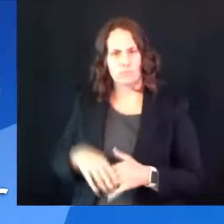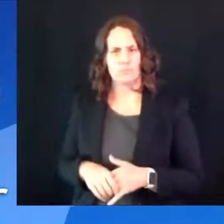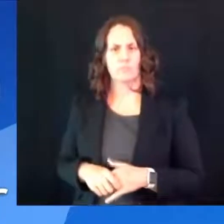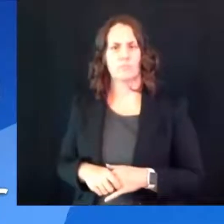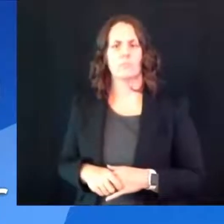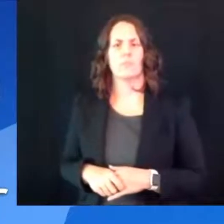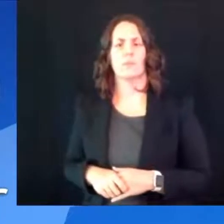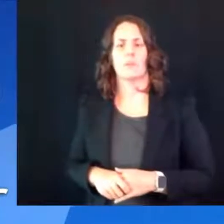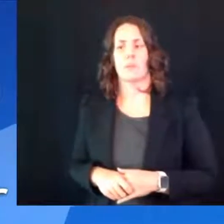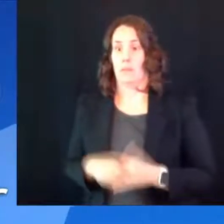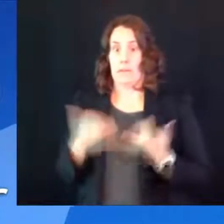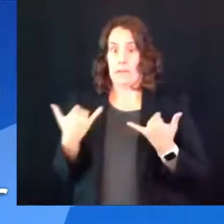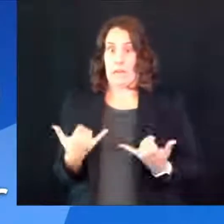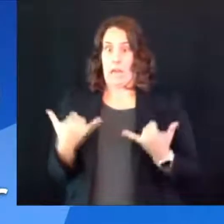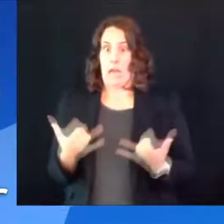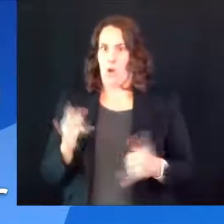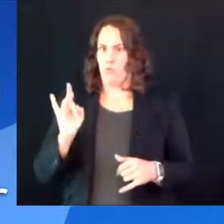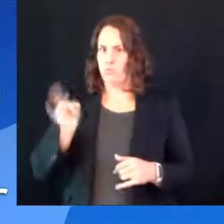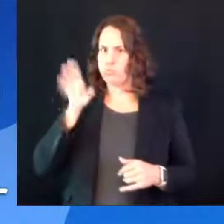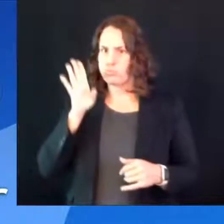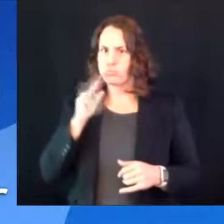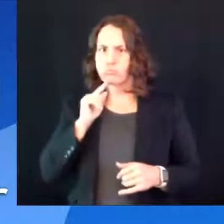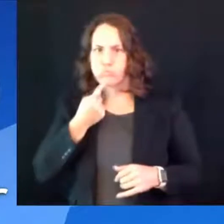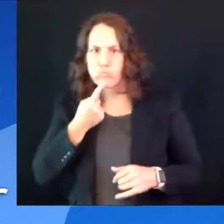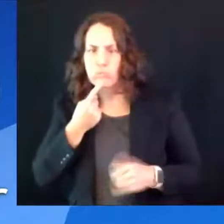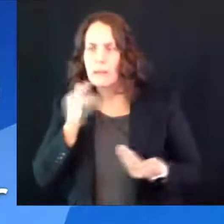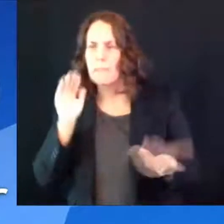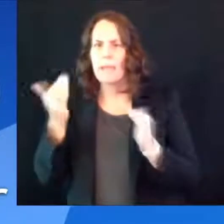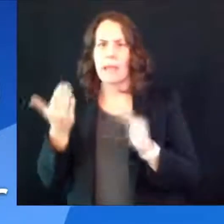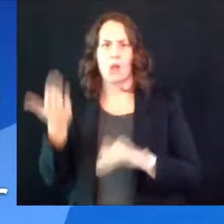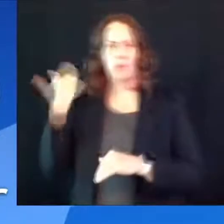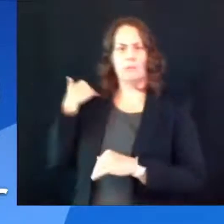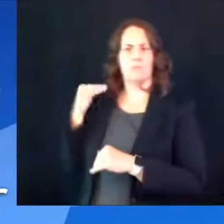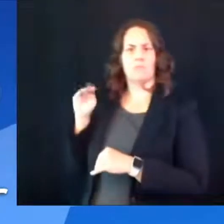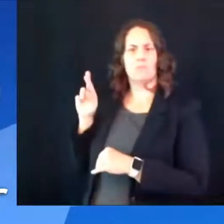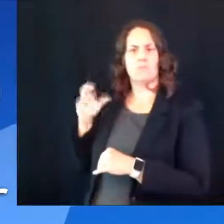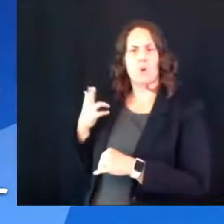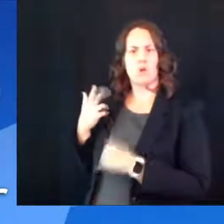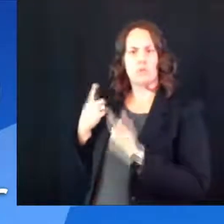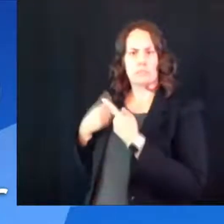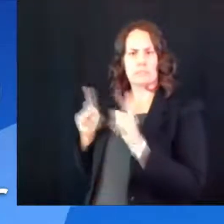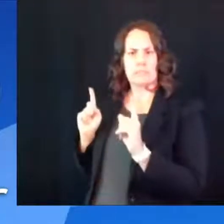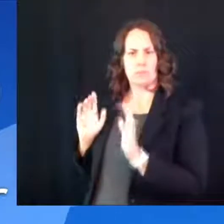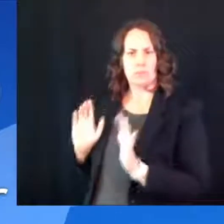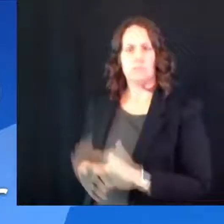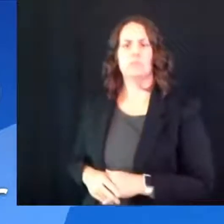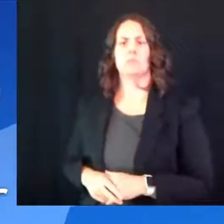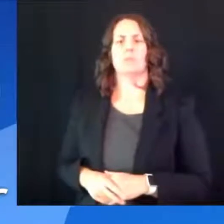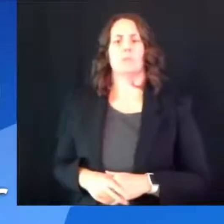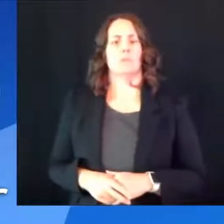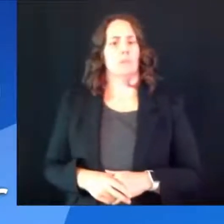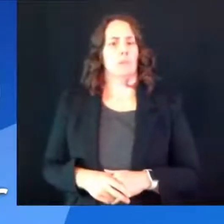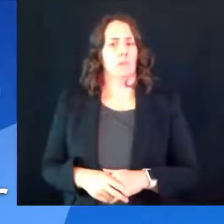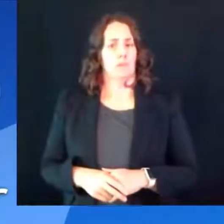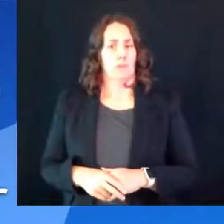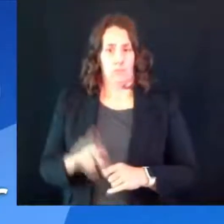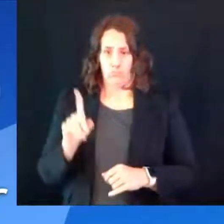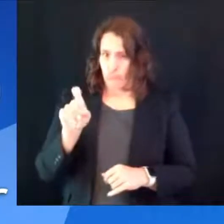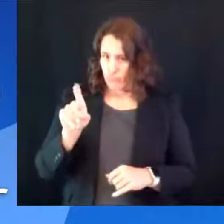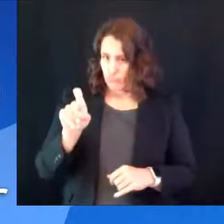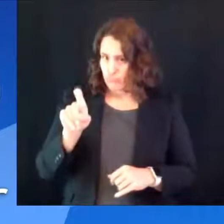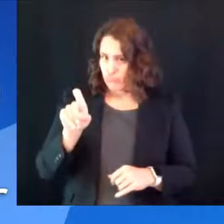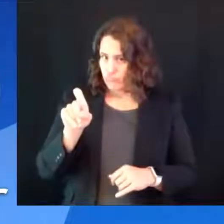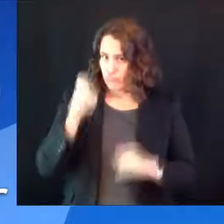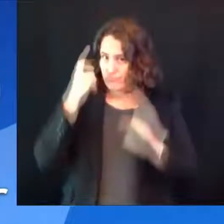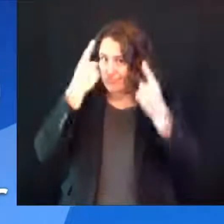So is there any concern of having to possibly try to shut things down again as we did with the Safer